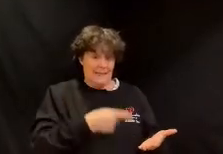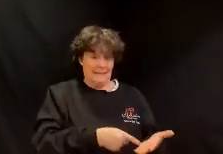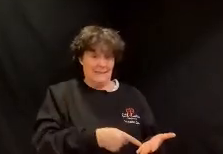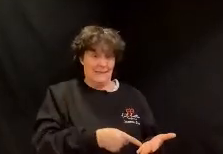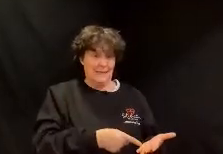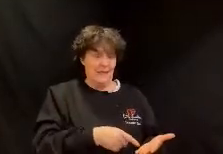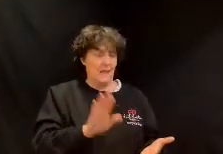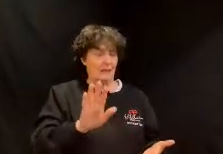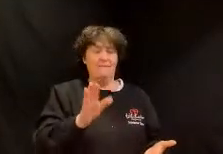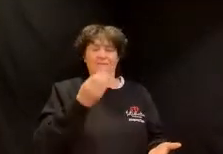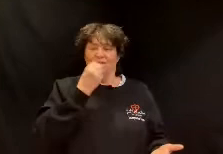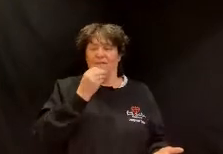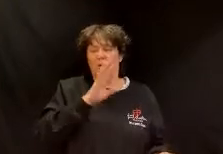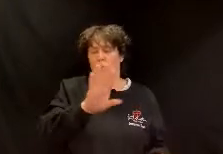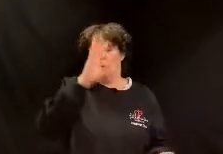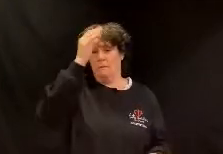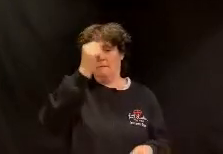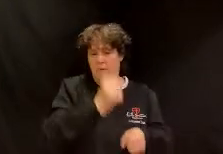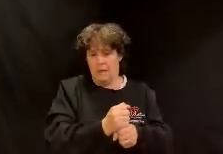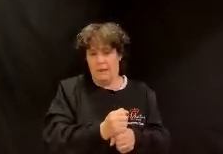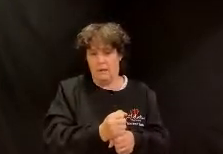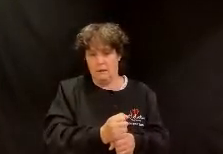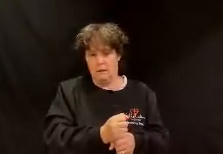feed your faith.